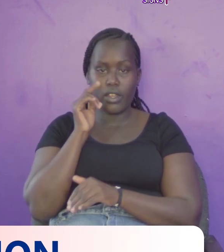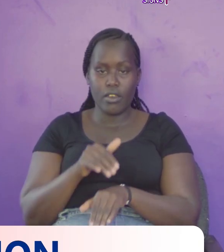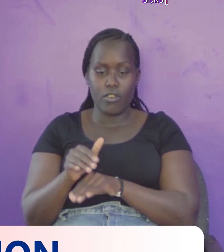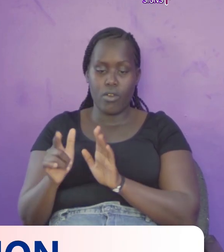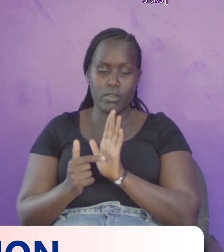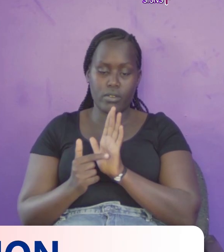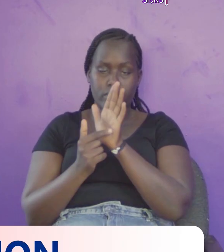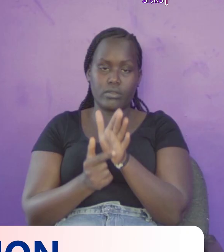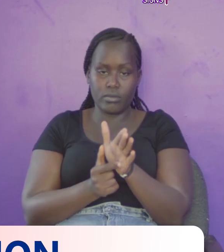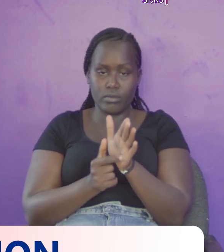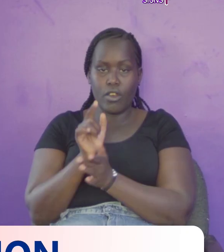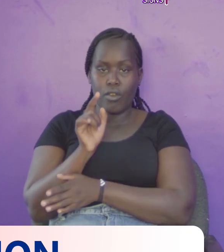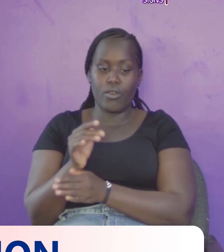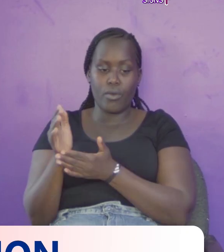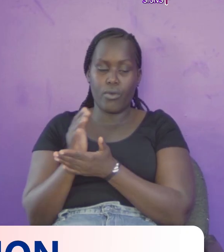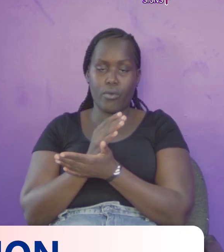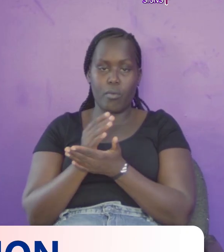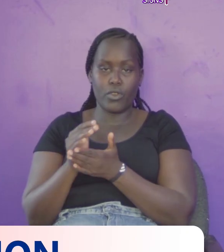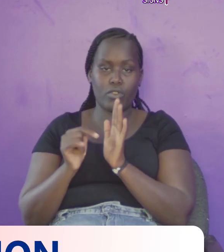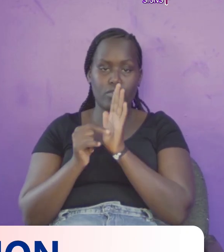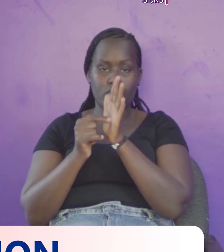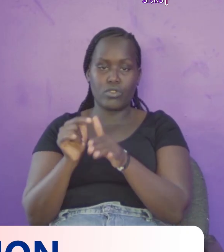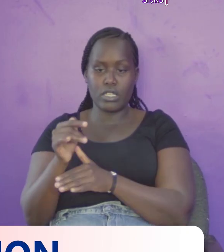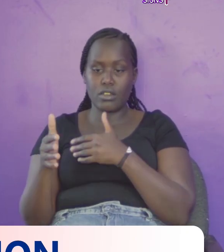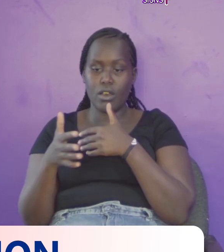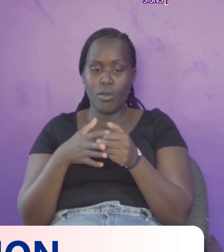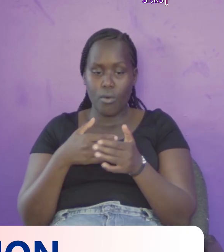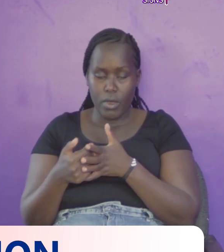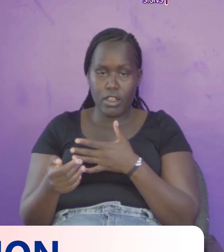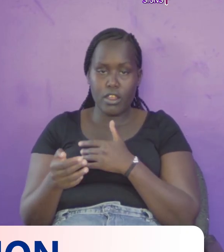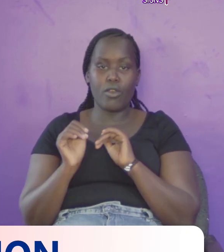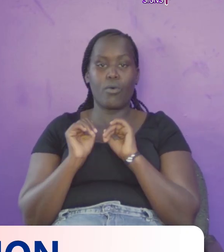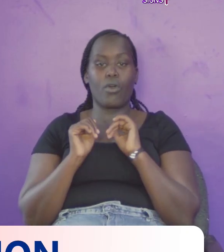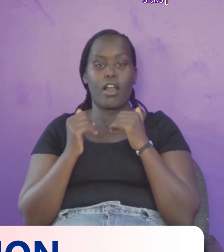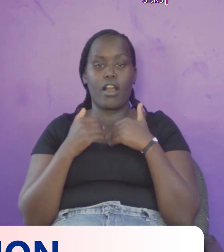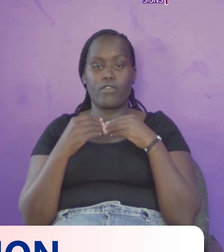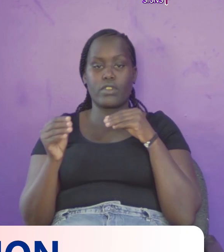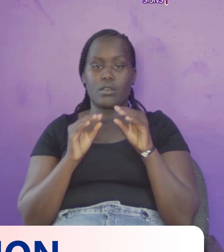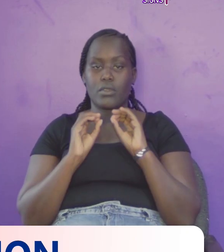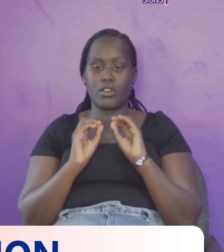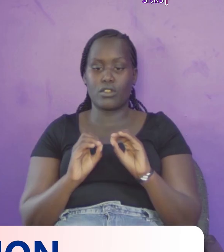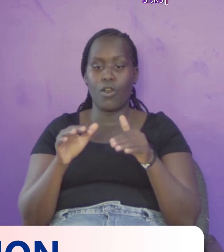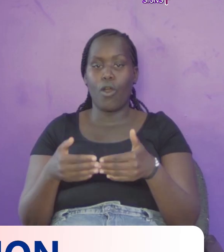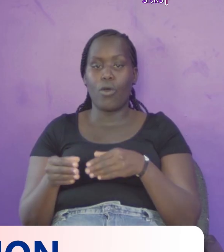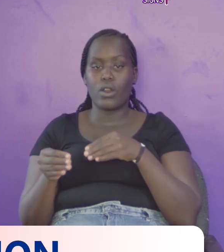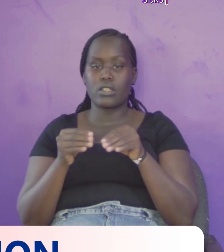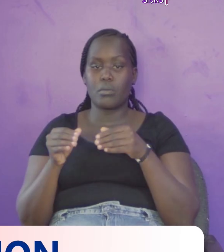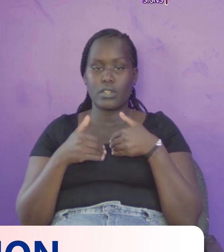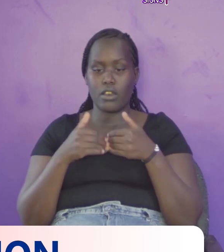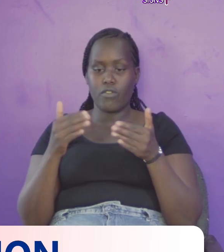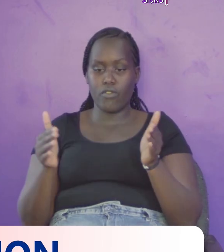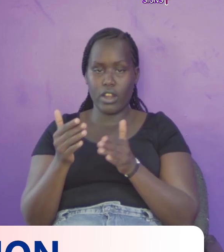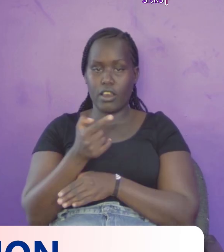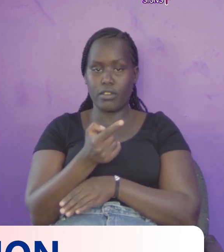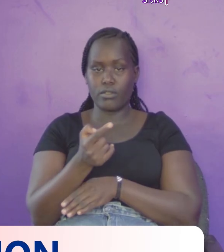shows. You are part of this show, whether you are able-bodied or disabled. That's why we encourage you to share your views